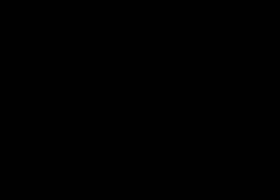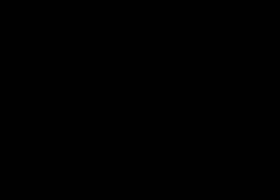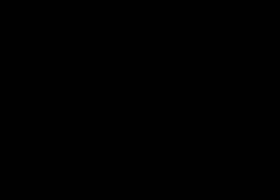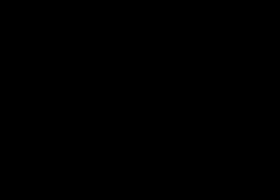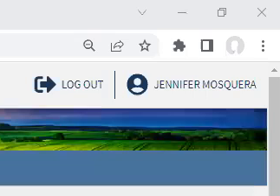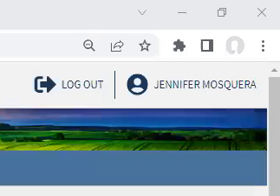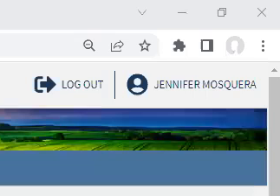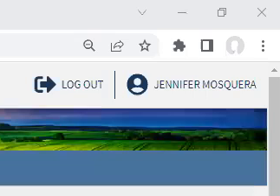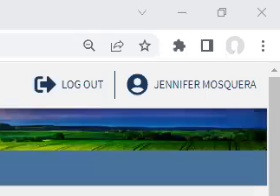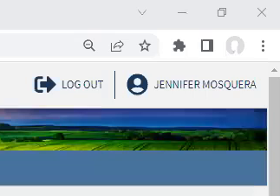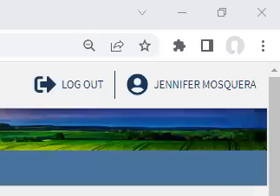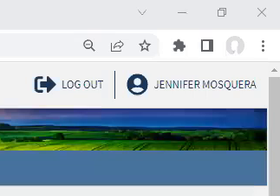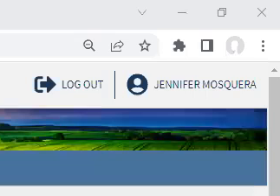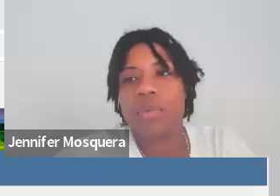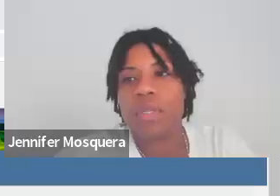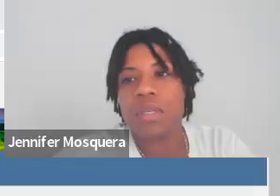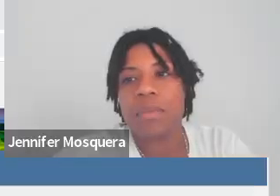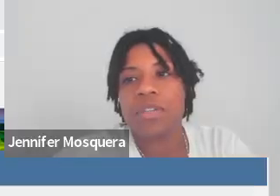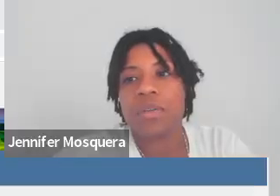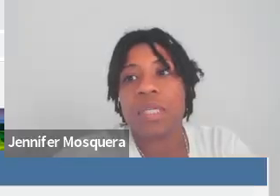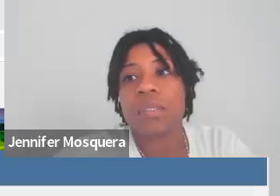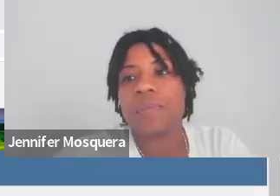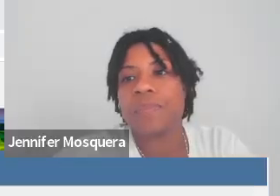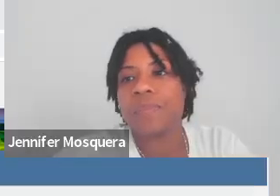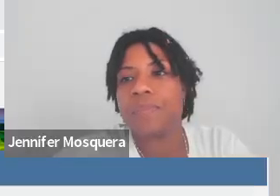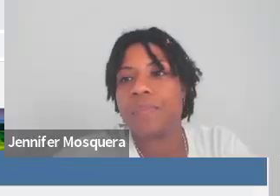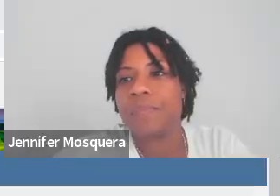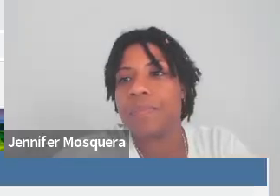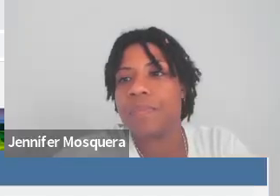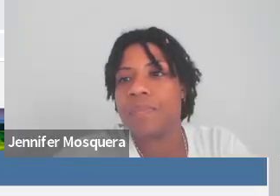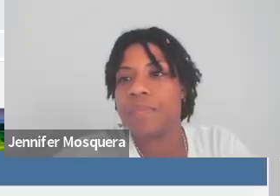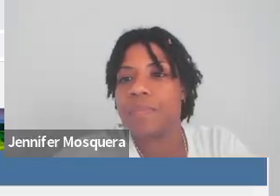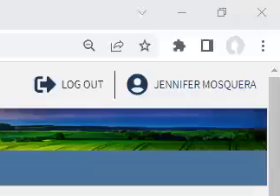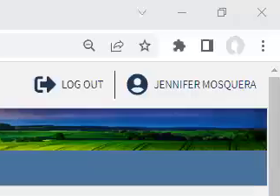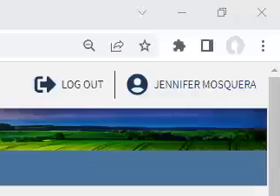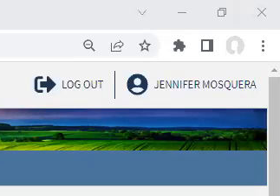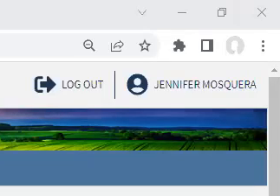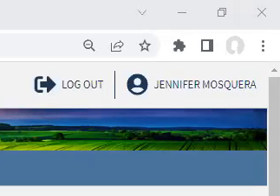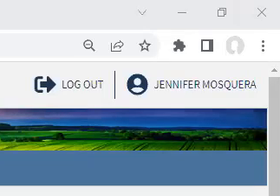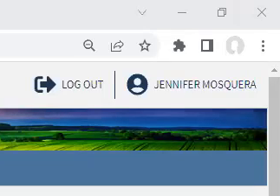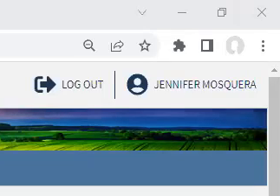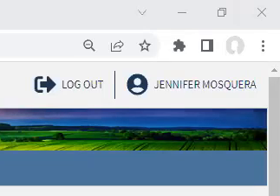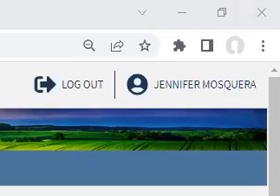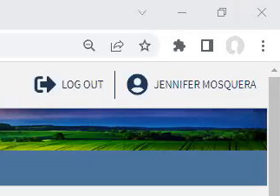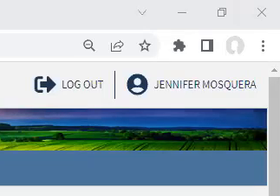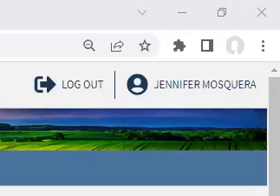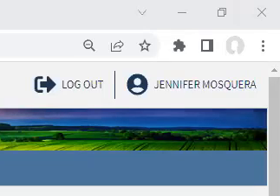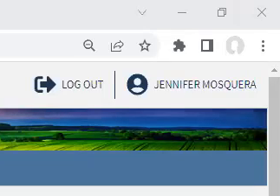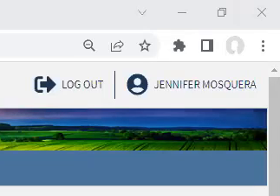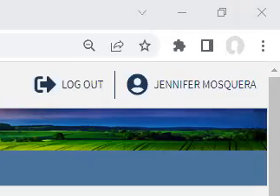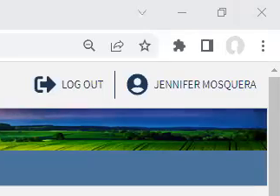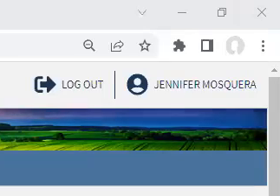Okay. Can everyone see my screen? Yes. Awesome,